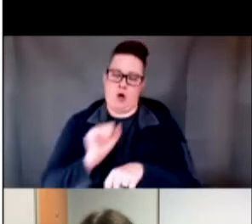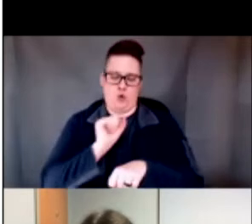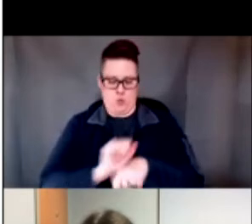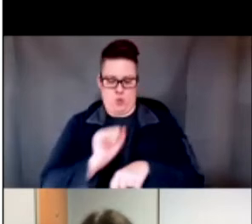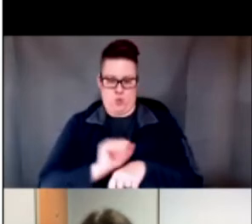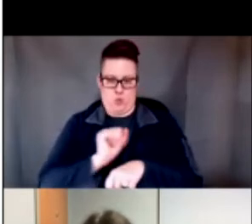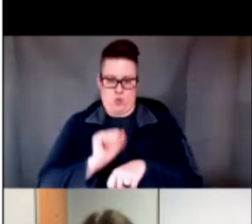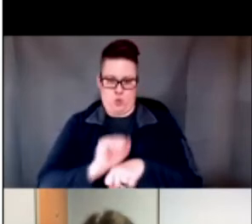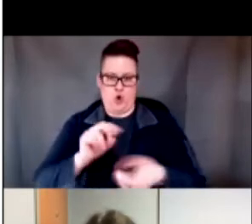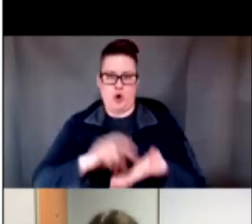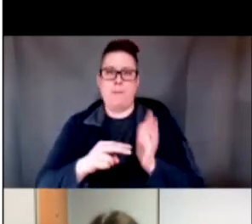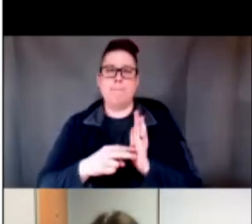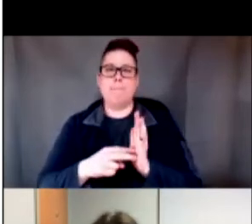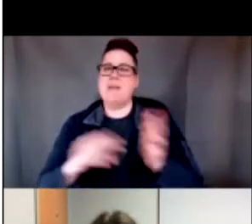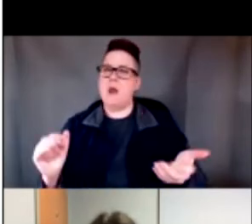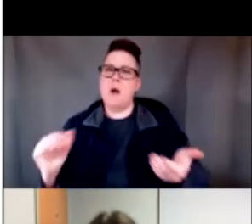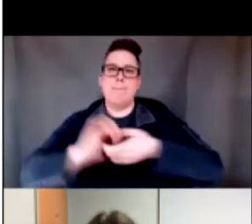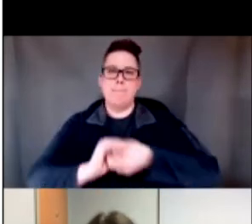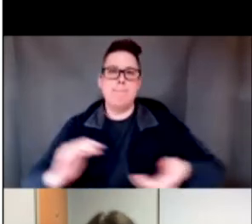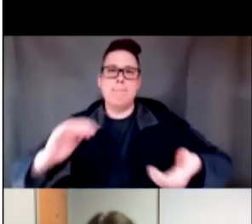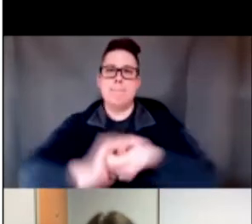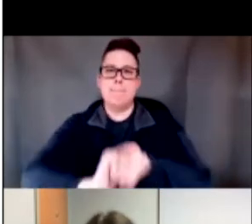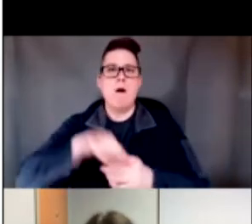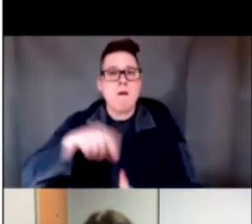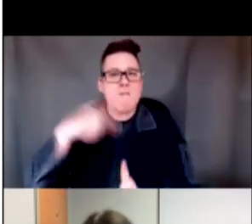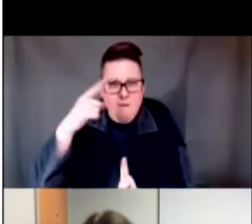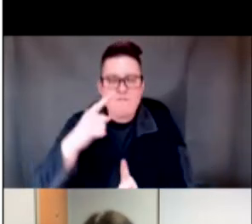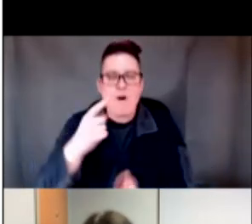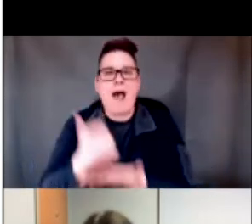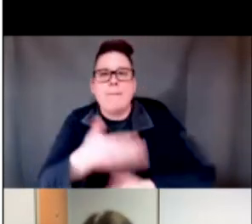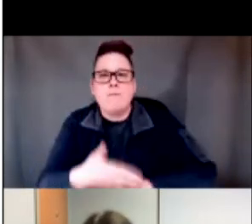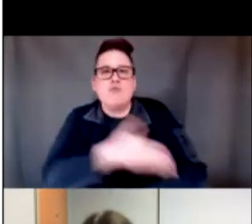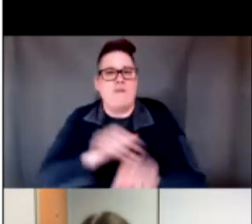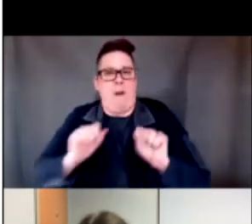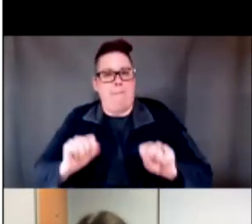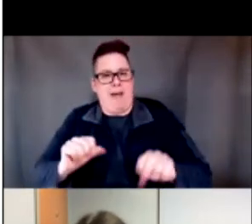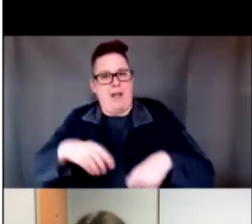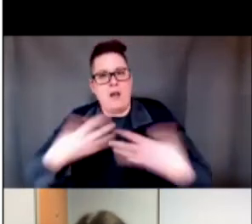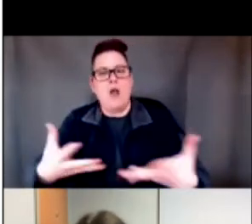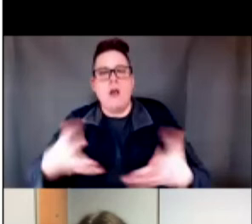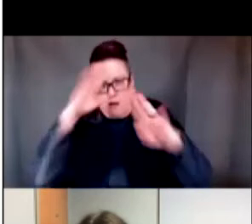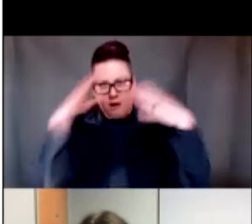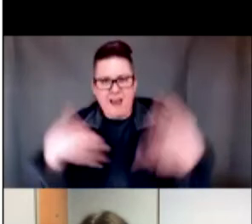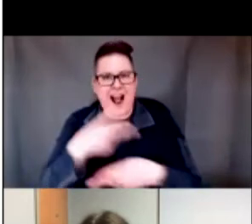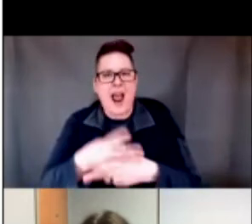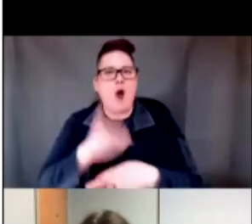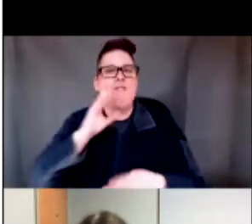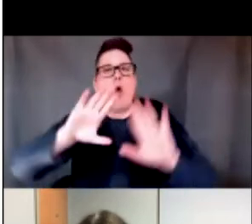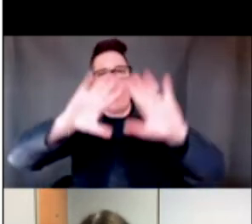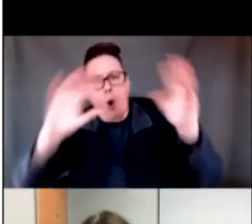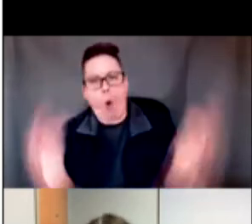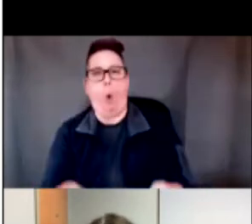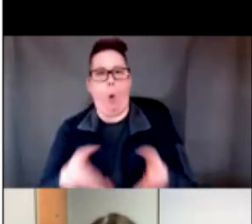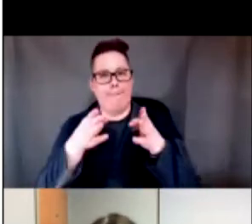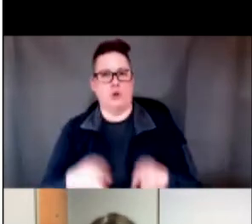is bringing partnerships together to improve our ability to provide whole person care